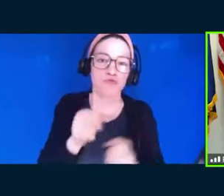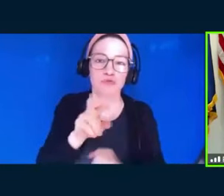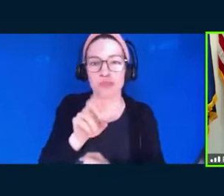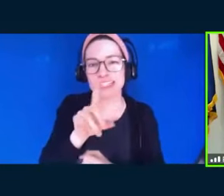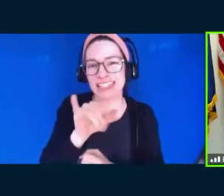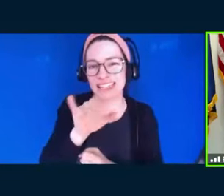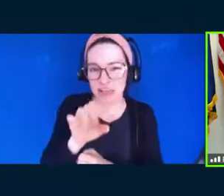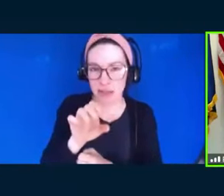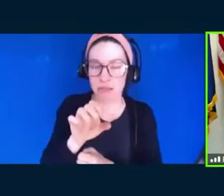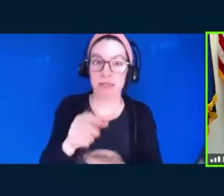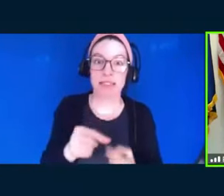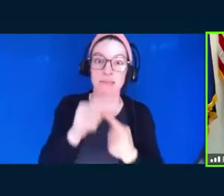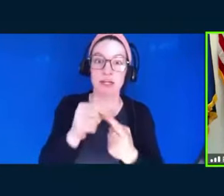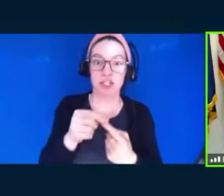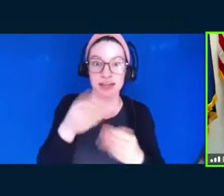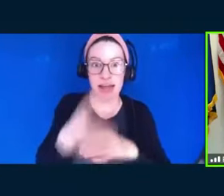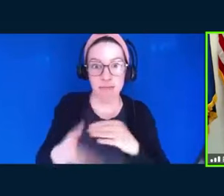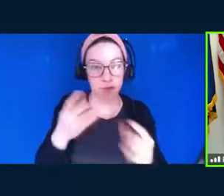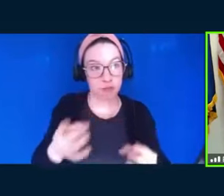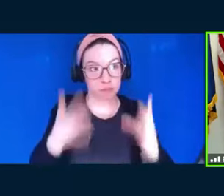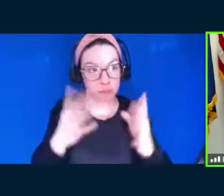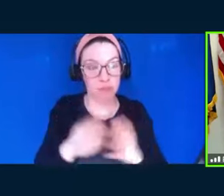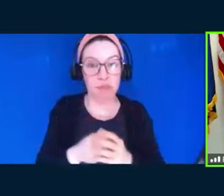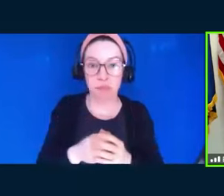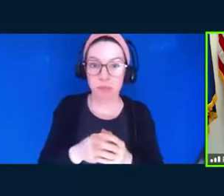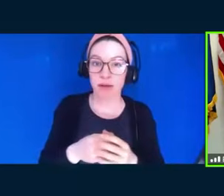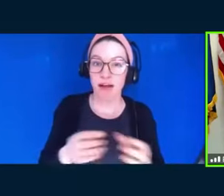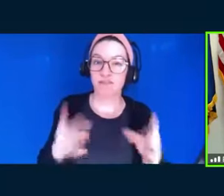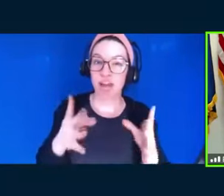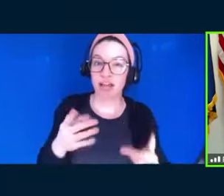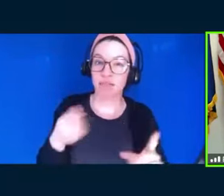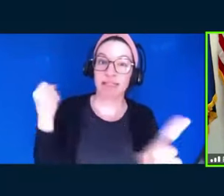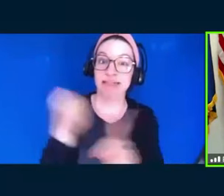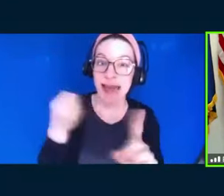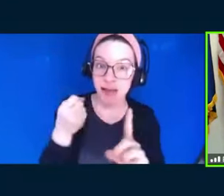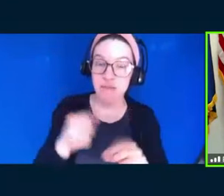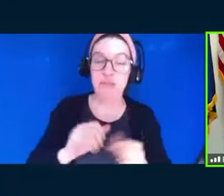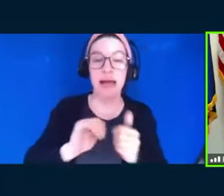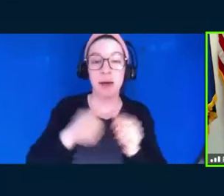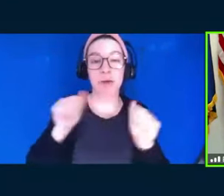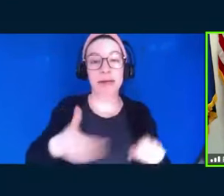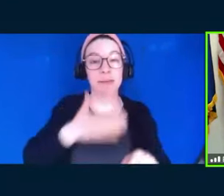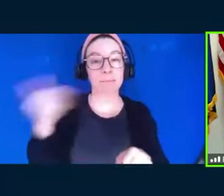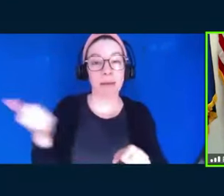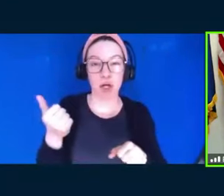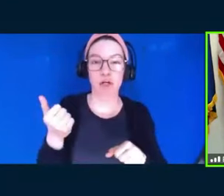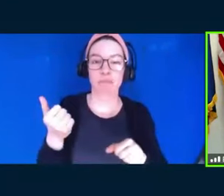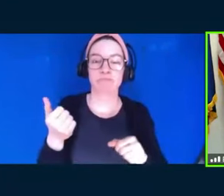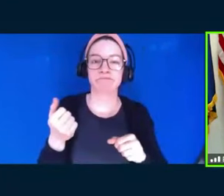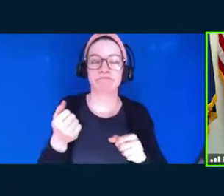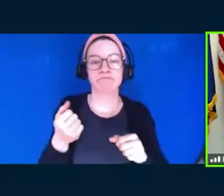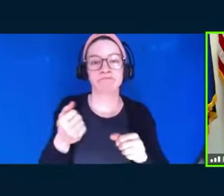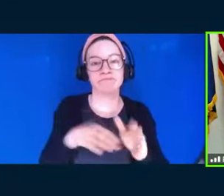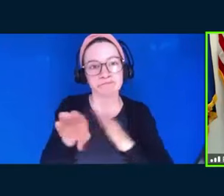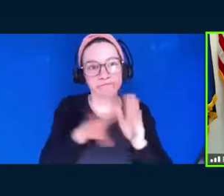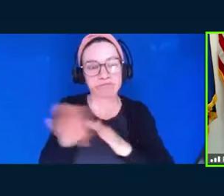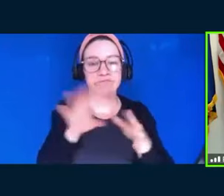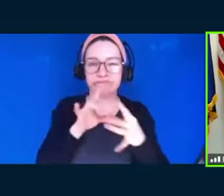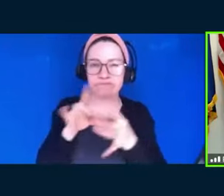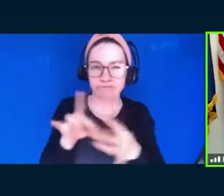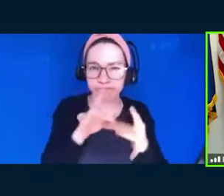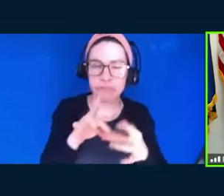of disasters, attacks of violence, how we can help build that fabric between communities to ensure